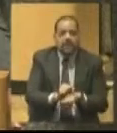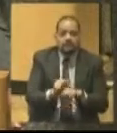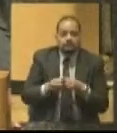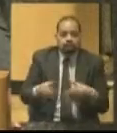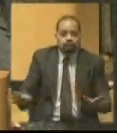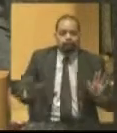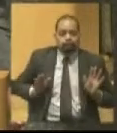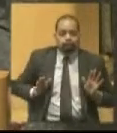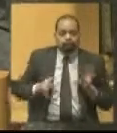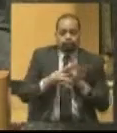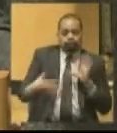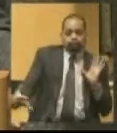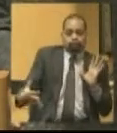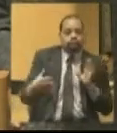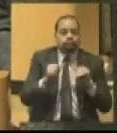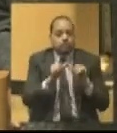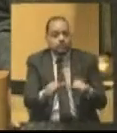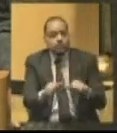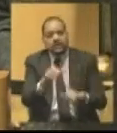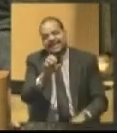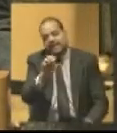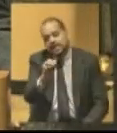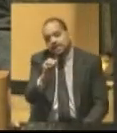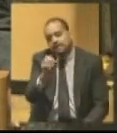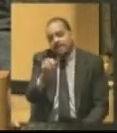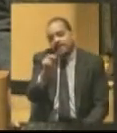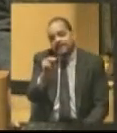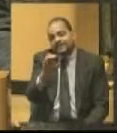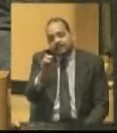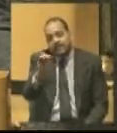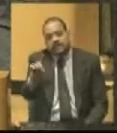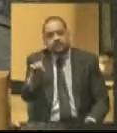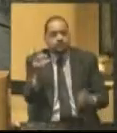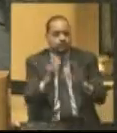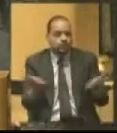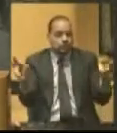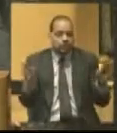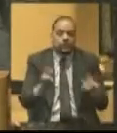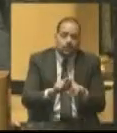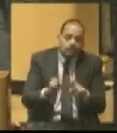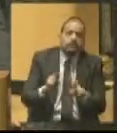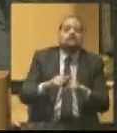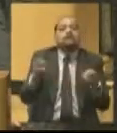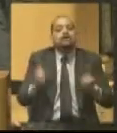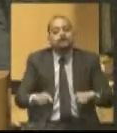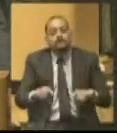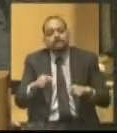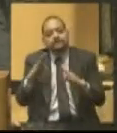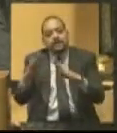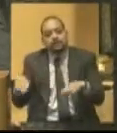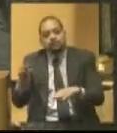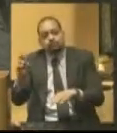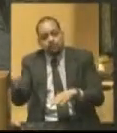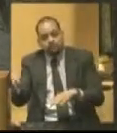permanently, which is to say they were emancipated. But there was more. The House of Representatives had also endorsed a resolution